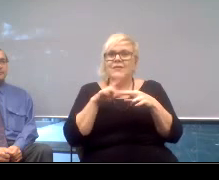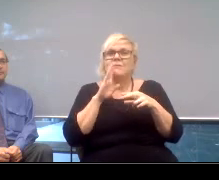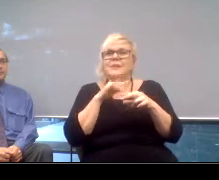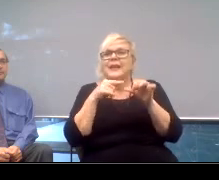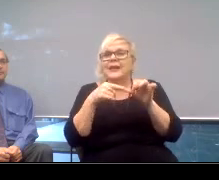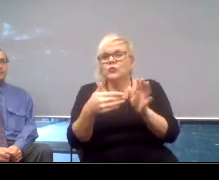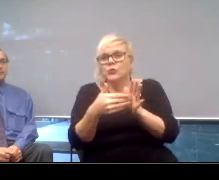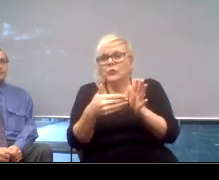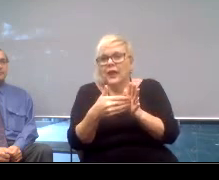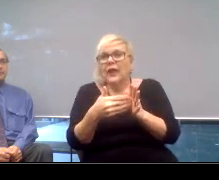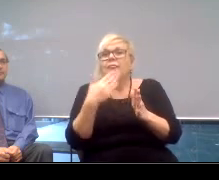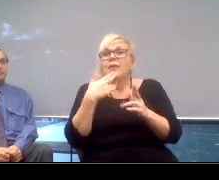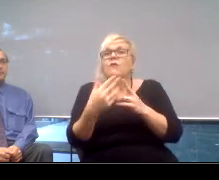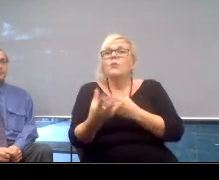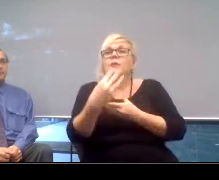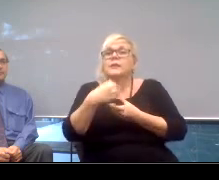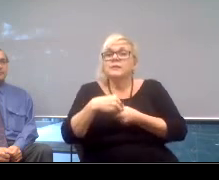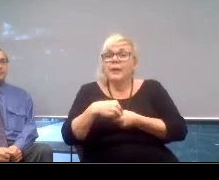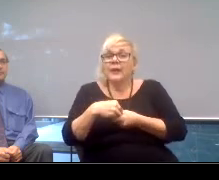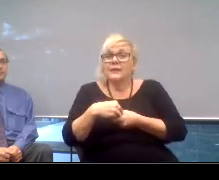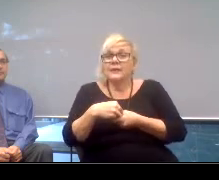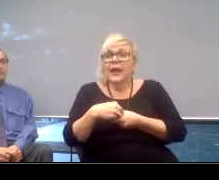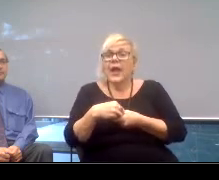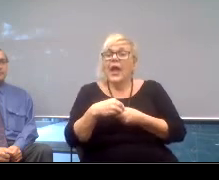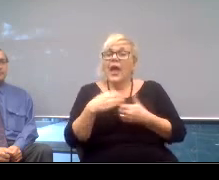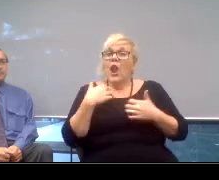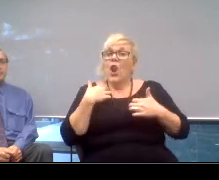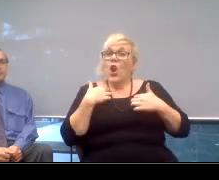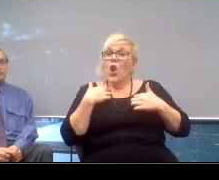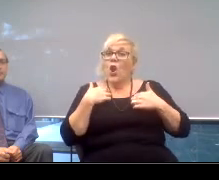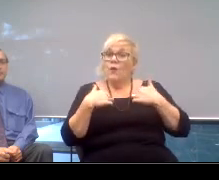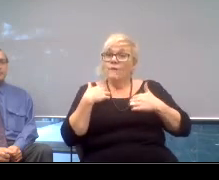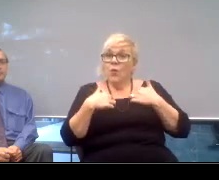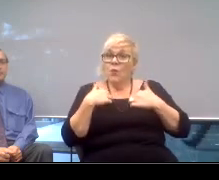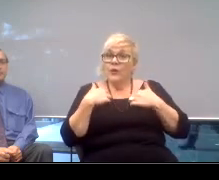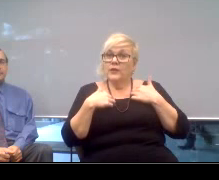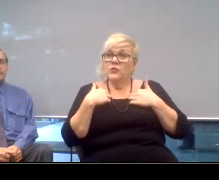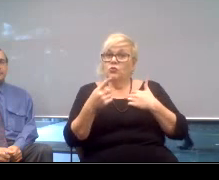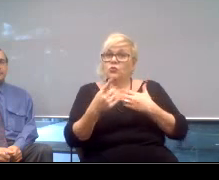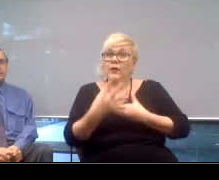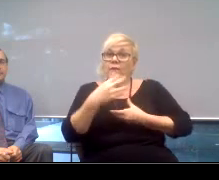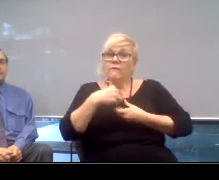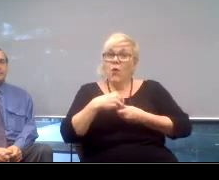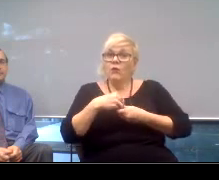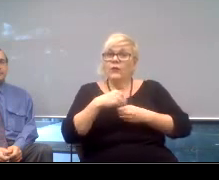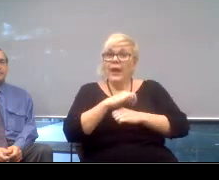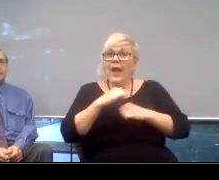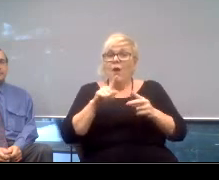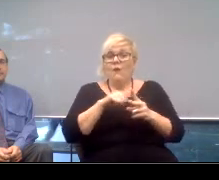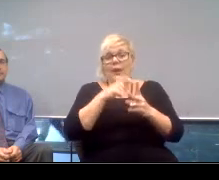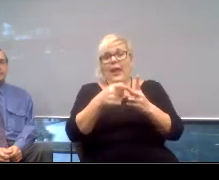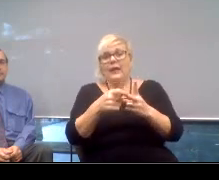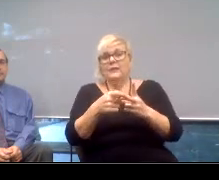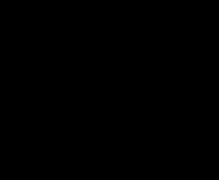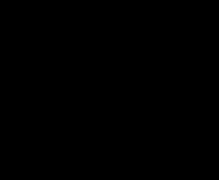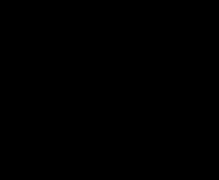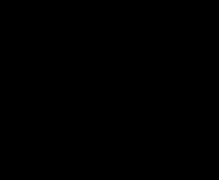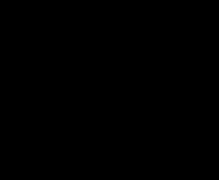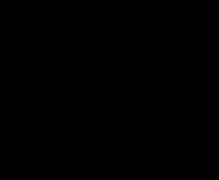for your participation today, and I look forward to you being involved in our next webinar.